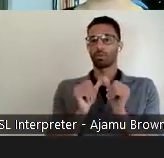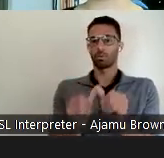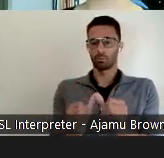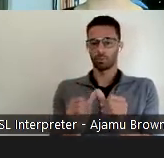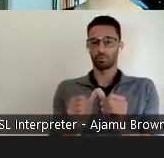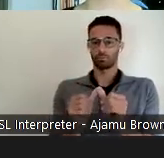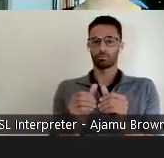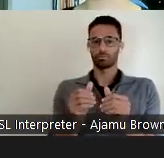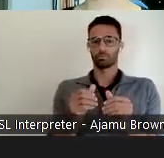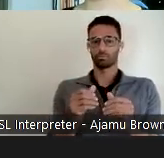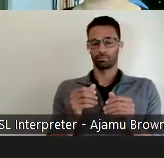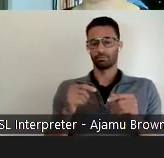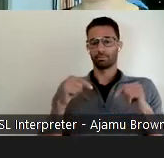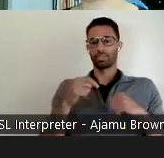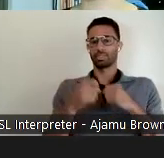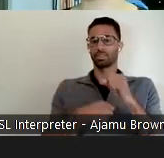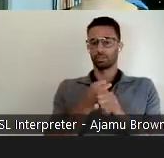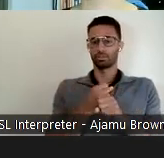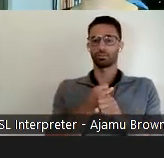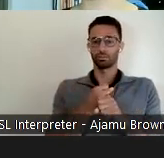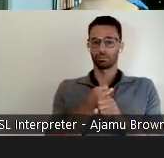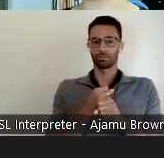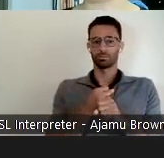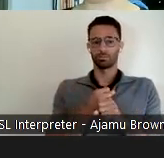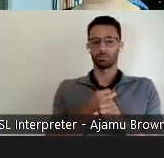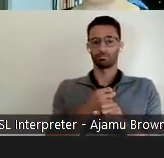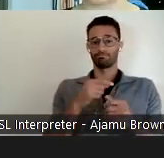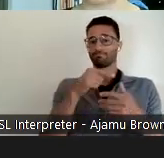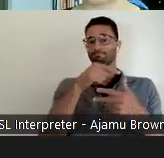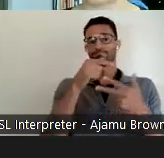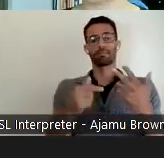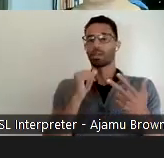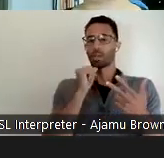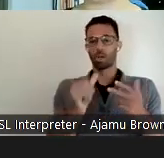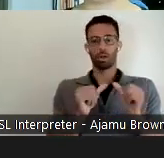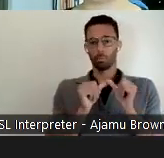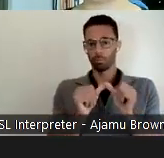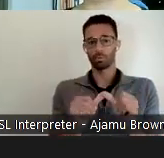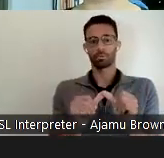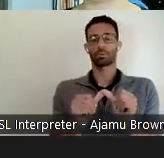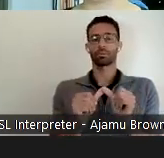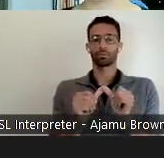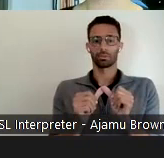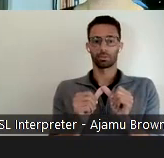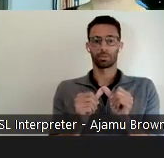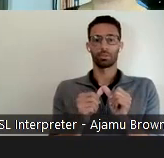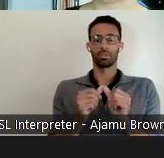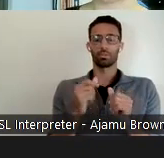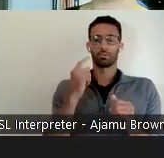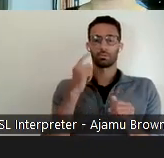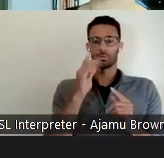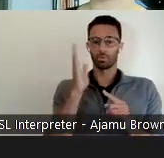But overall, none of these are permanent. None of them are going to be ongoing moving forward in our county.